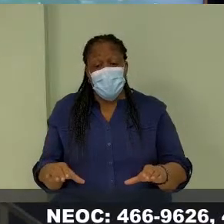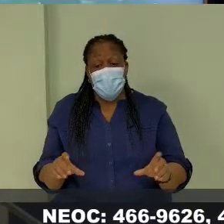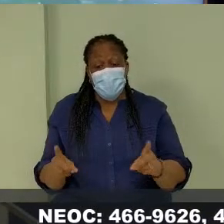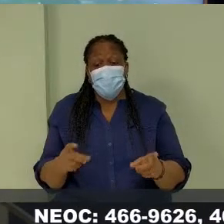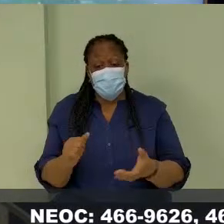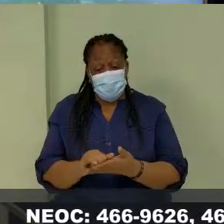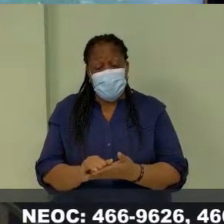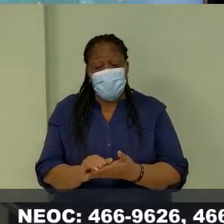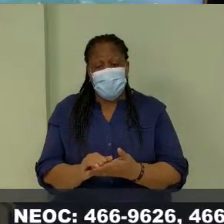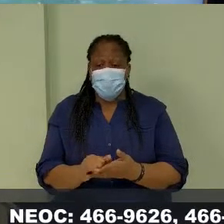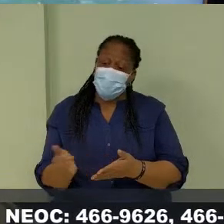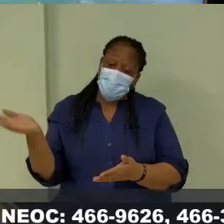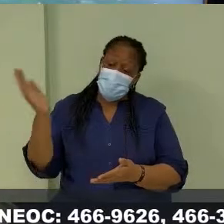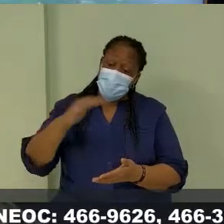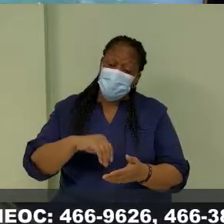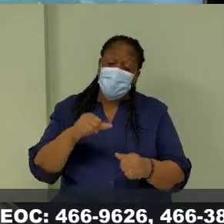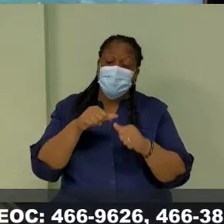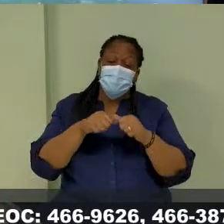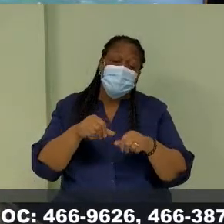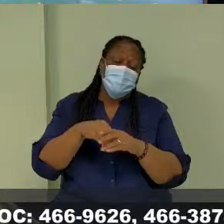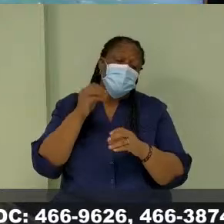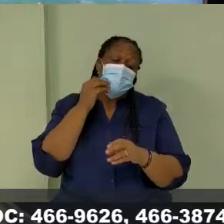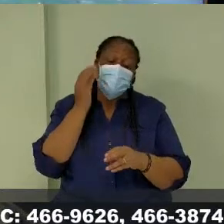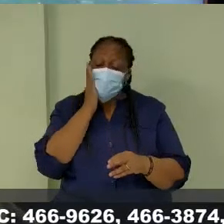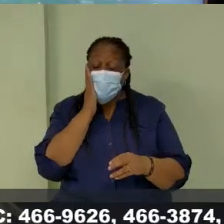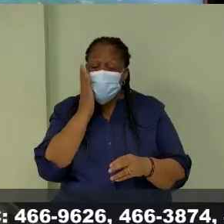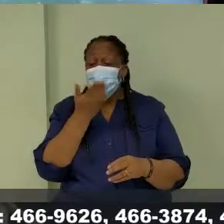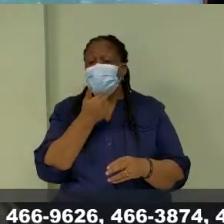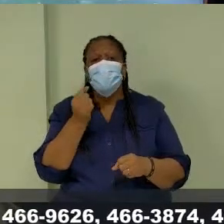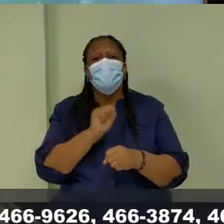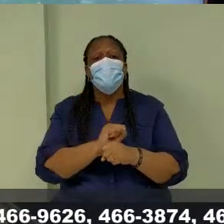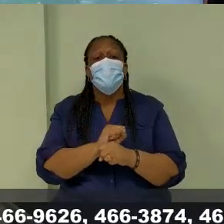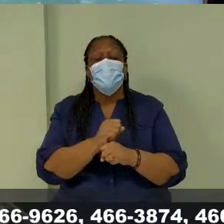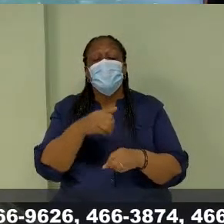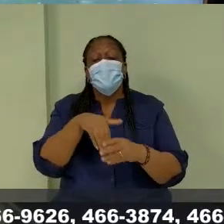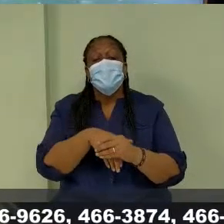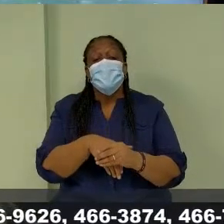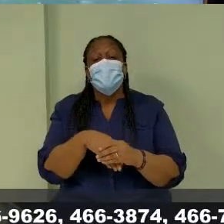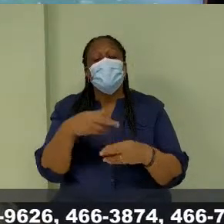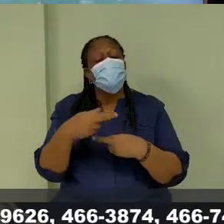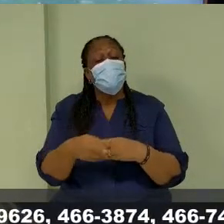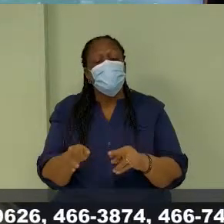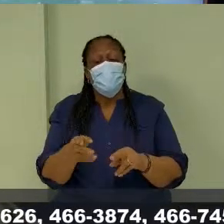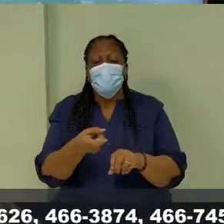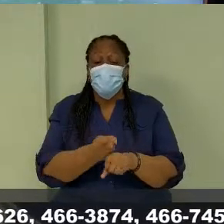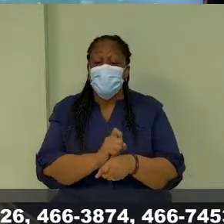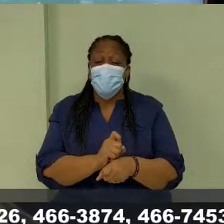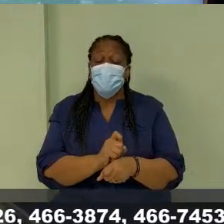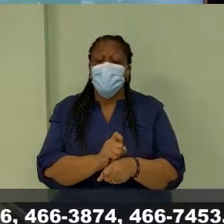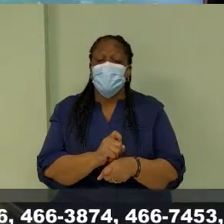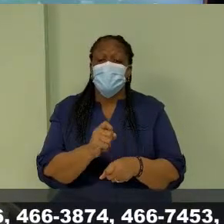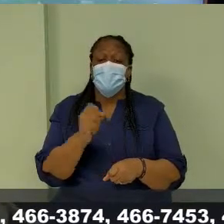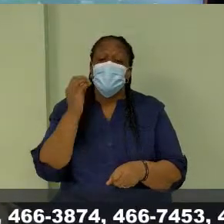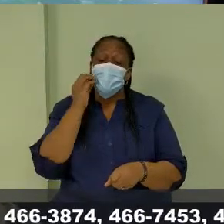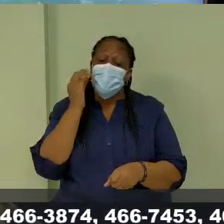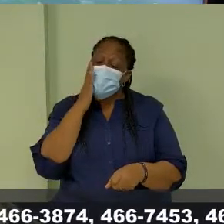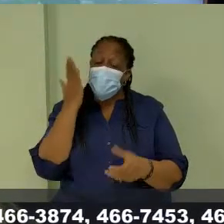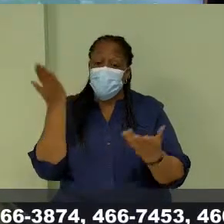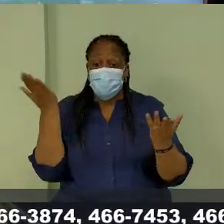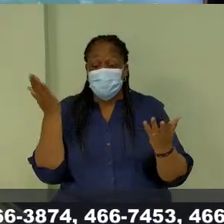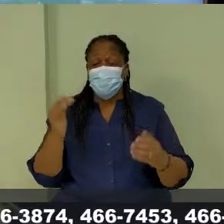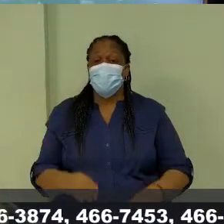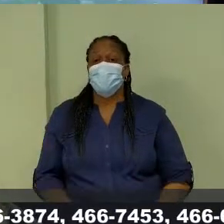Kitts, Nevis, and stay with us for 2 months, 3 months, 6 months. And so that's the